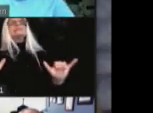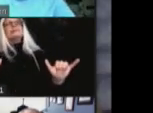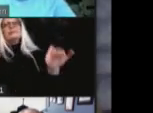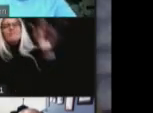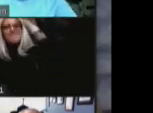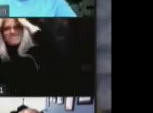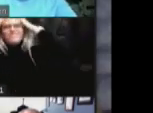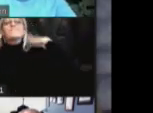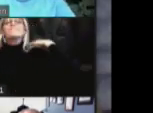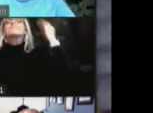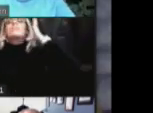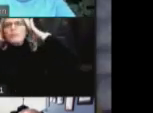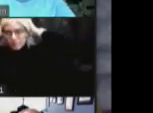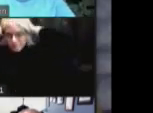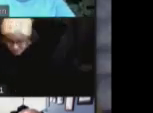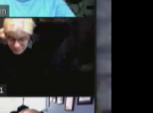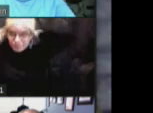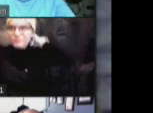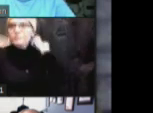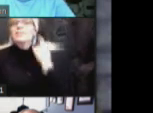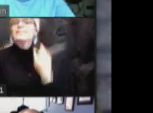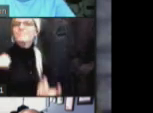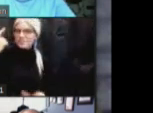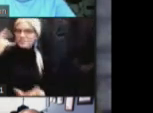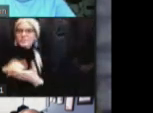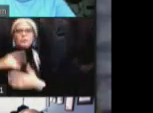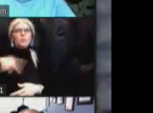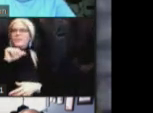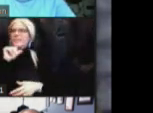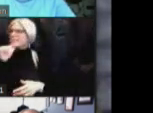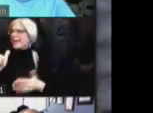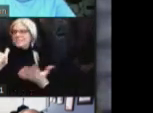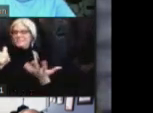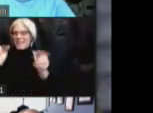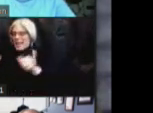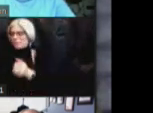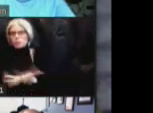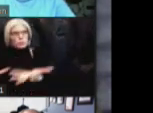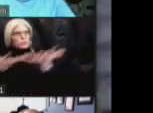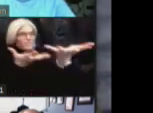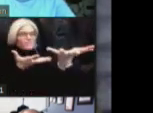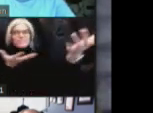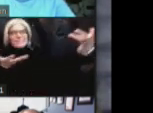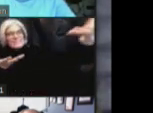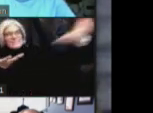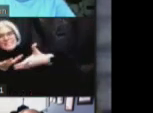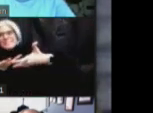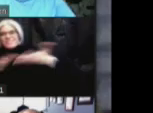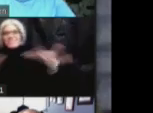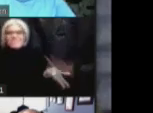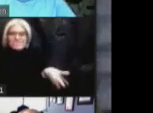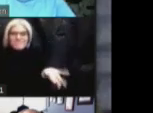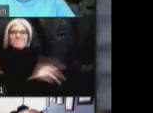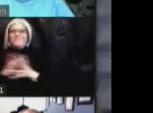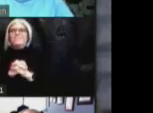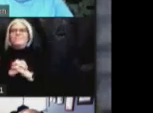dealing with the specific population that we're worried about. So I was in the minority 2 weeks ago. I don't know if